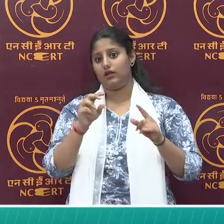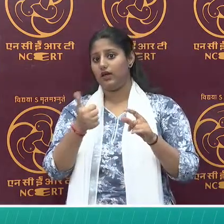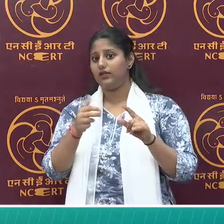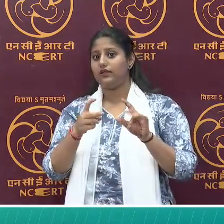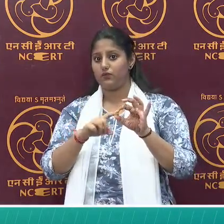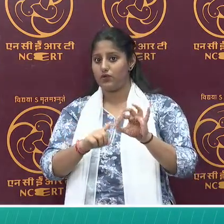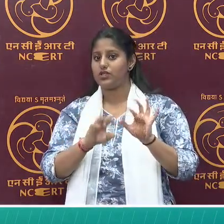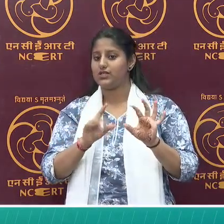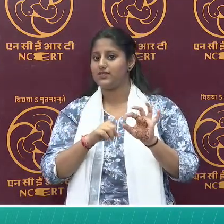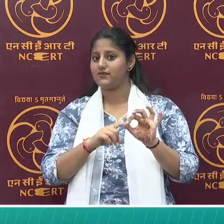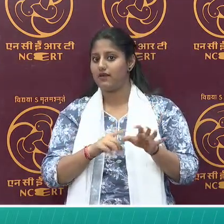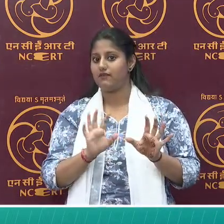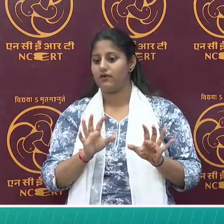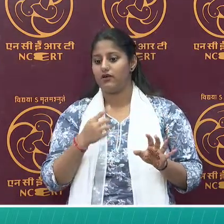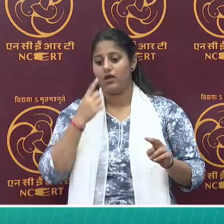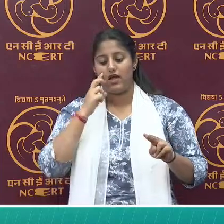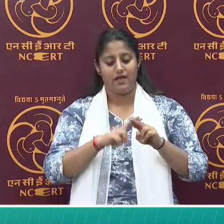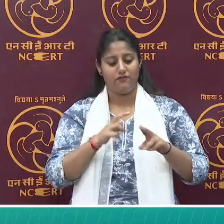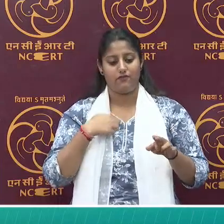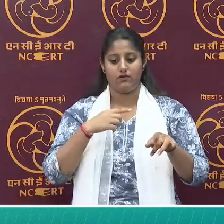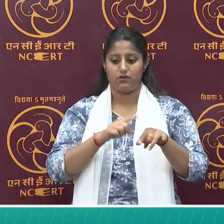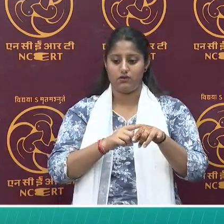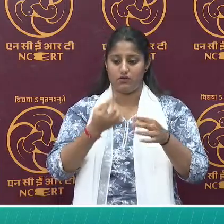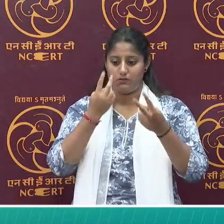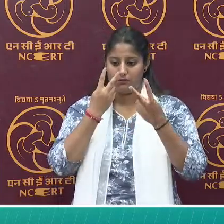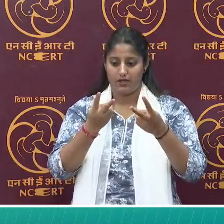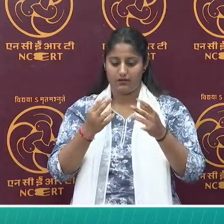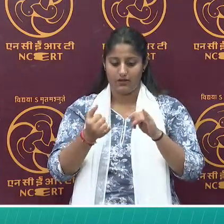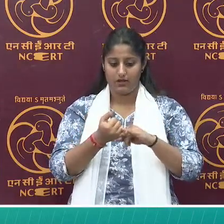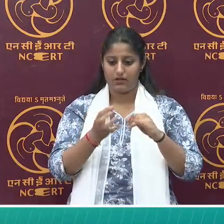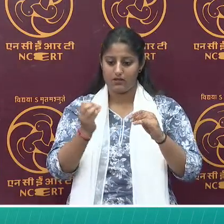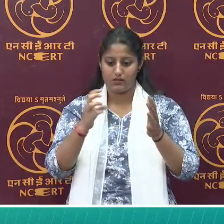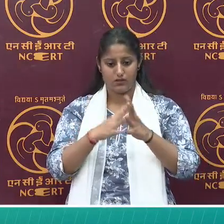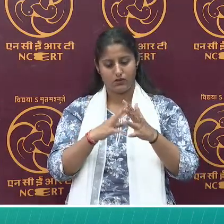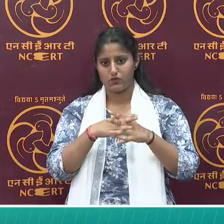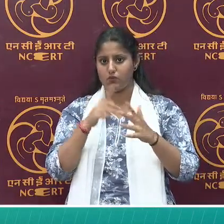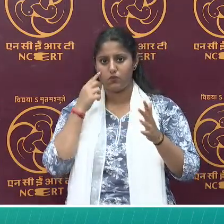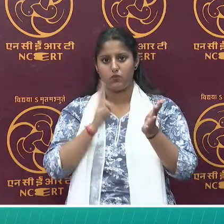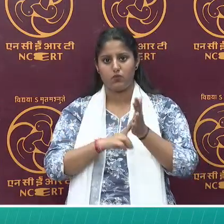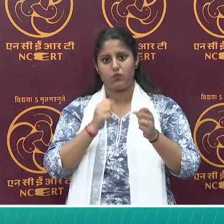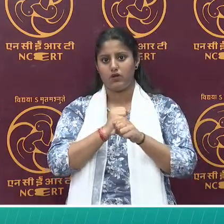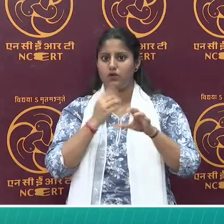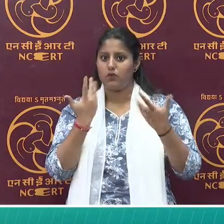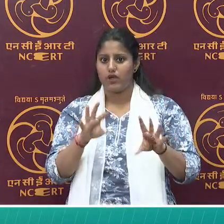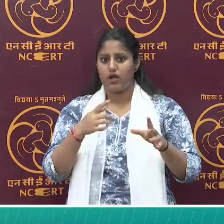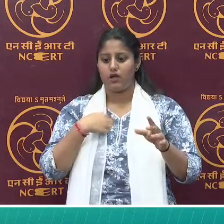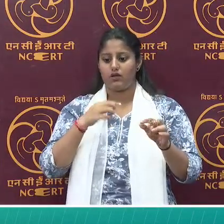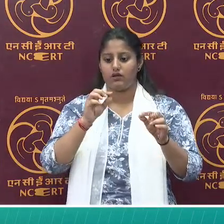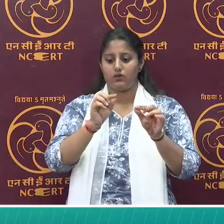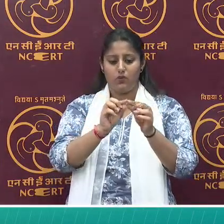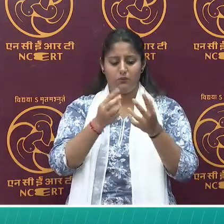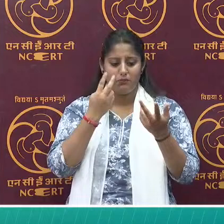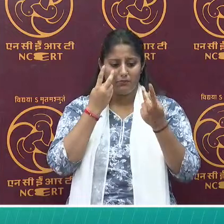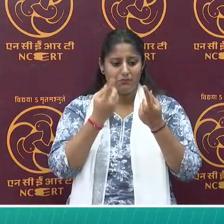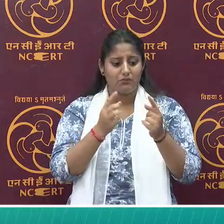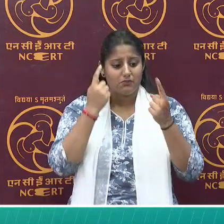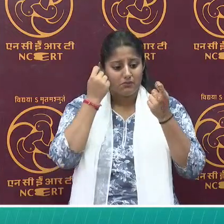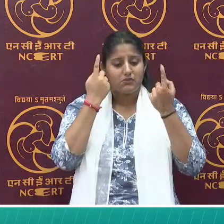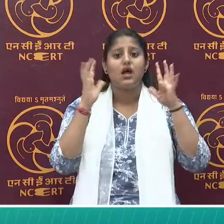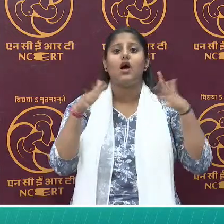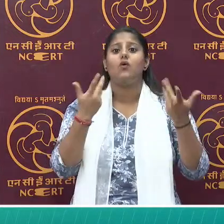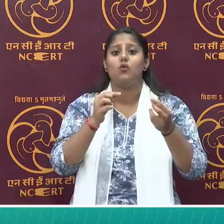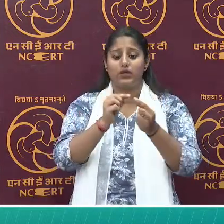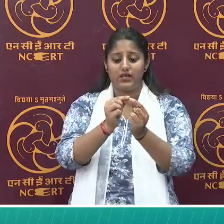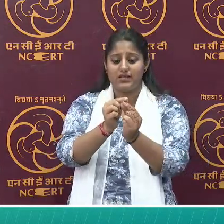you, ma'am. So, when we are sowing the seeds, is there a way to identify which is a good seed, since we also practice